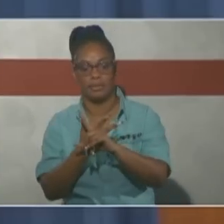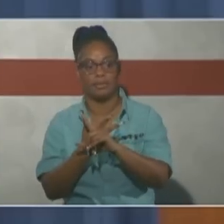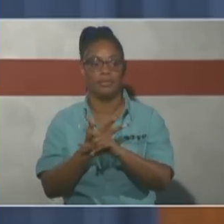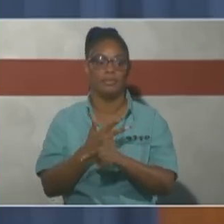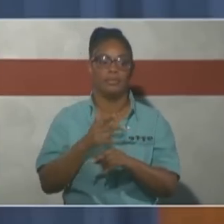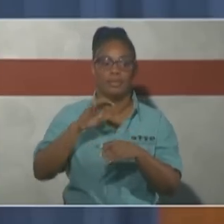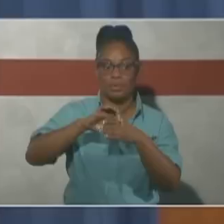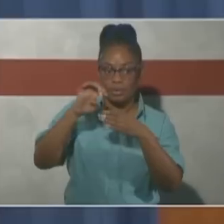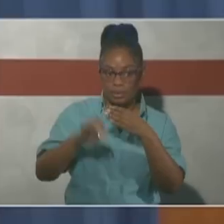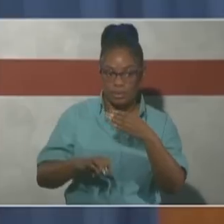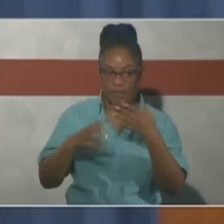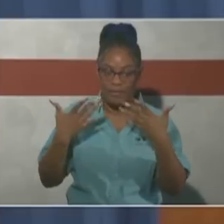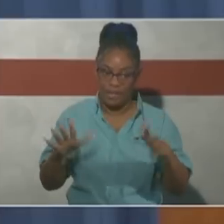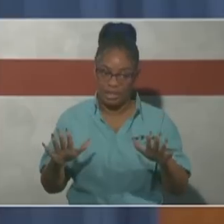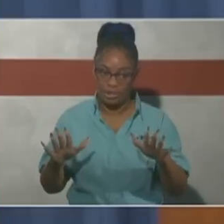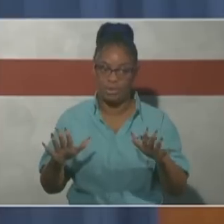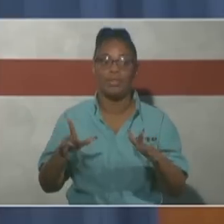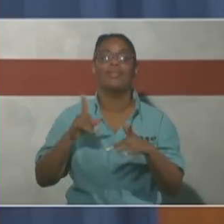regardless of vaccine type.